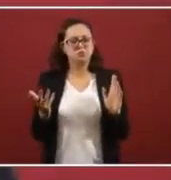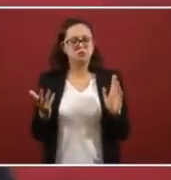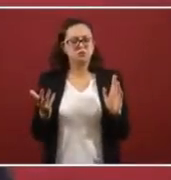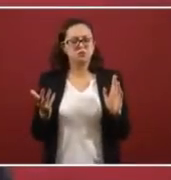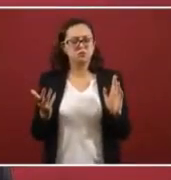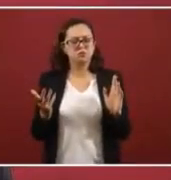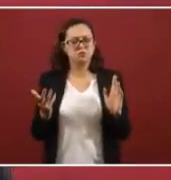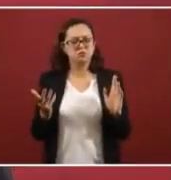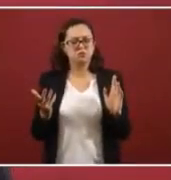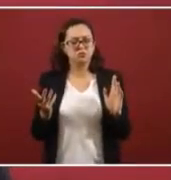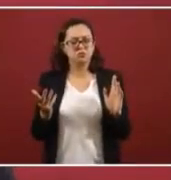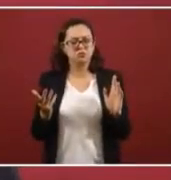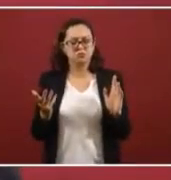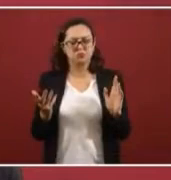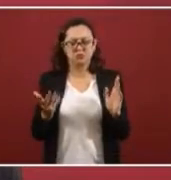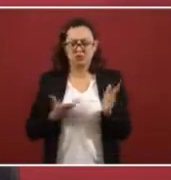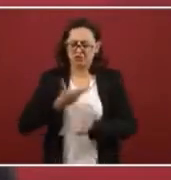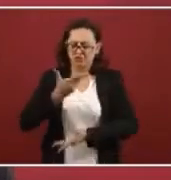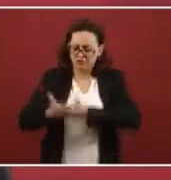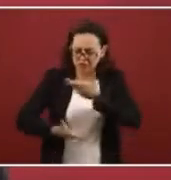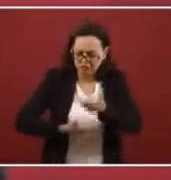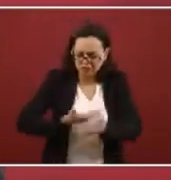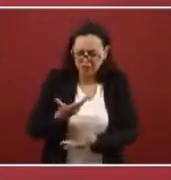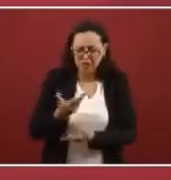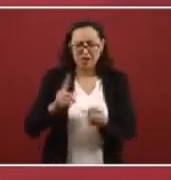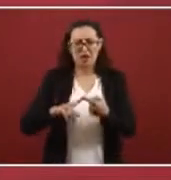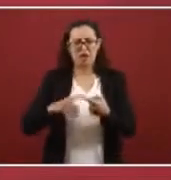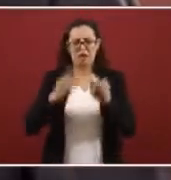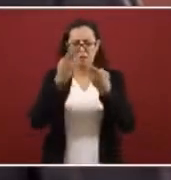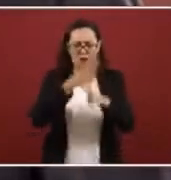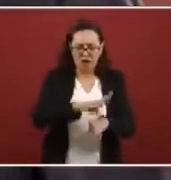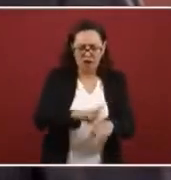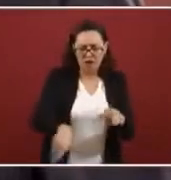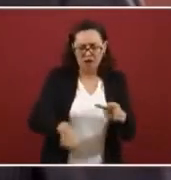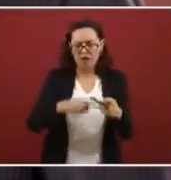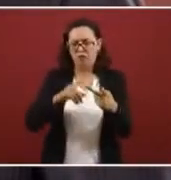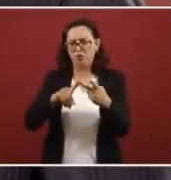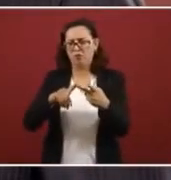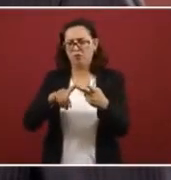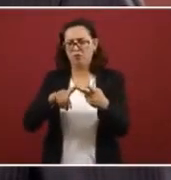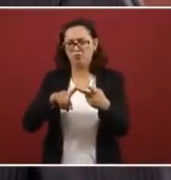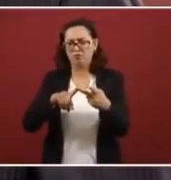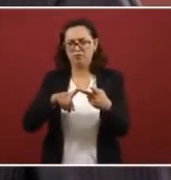same for the service, for the banking,